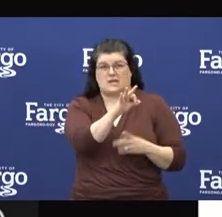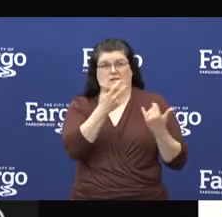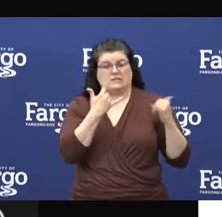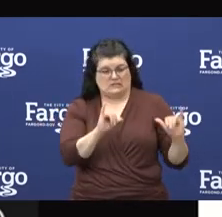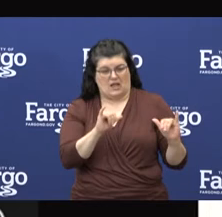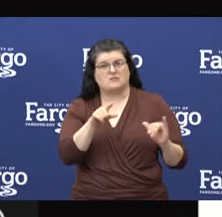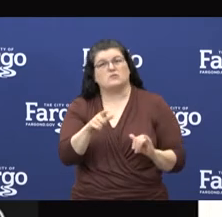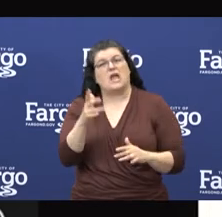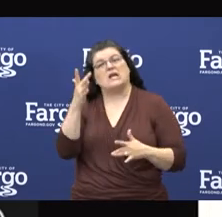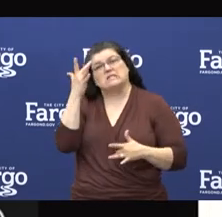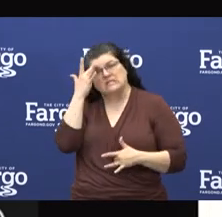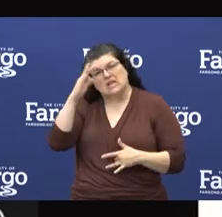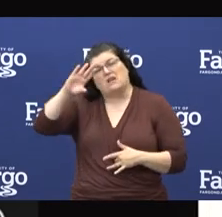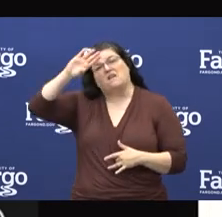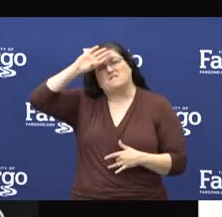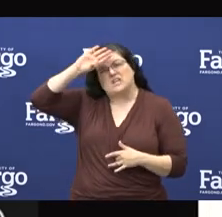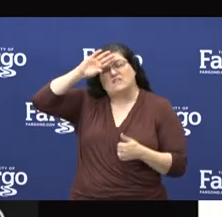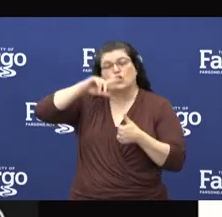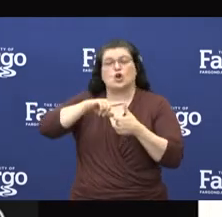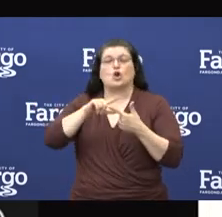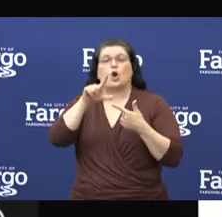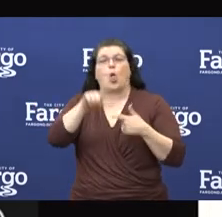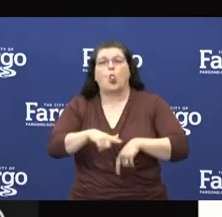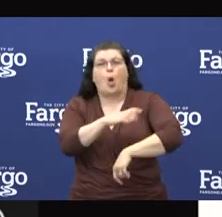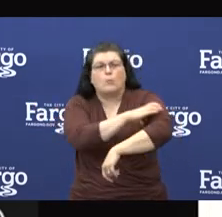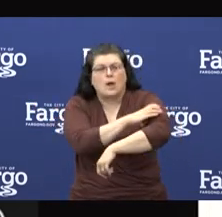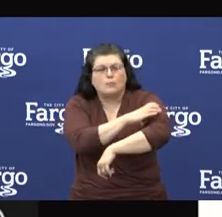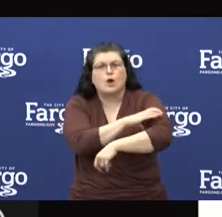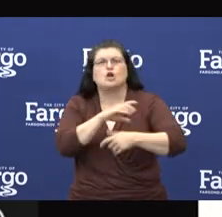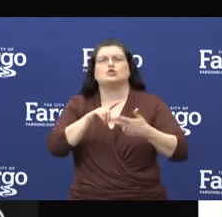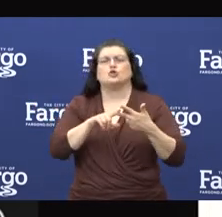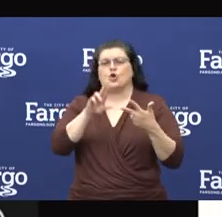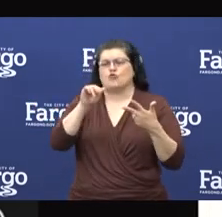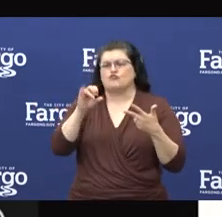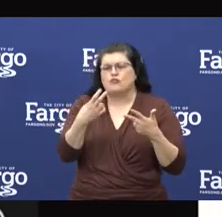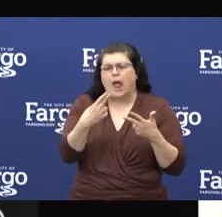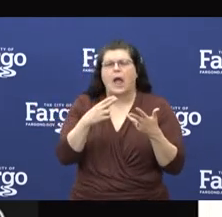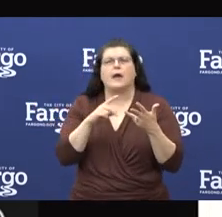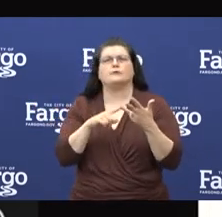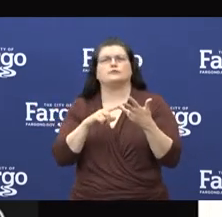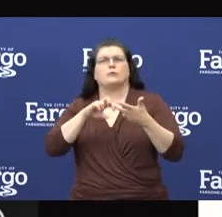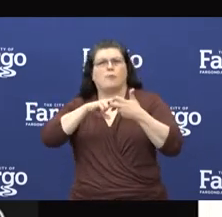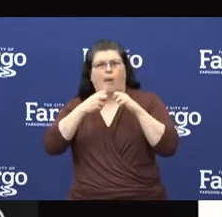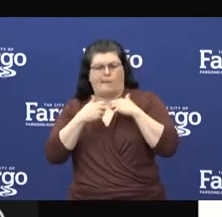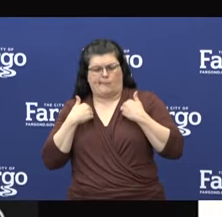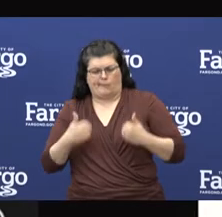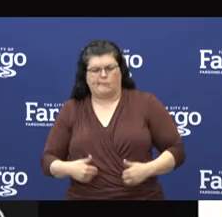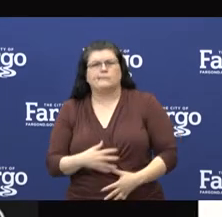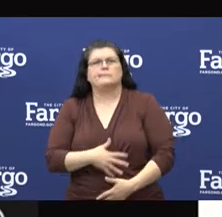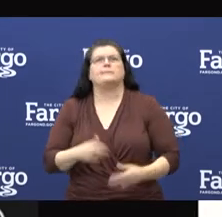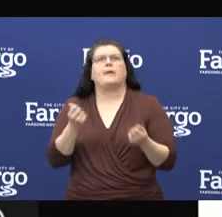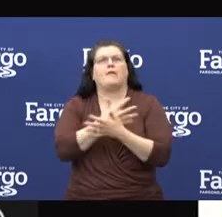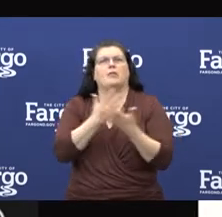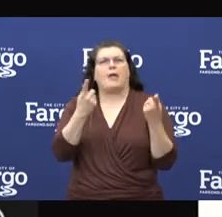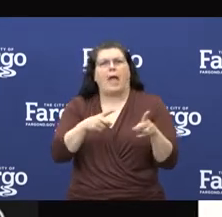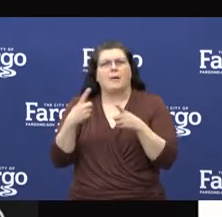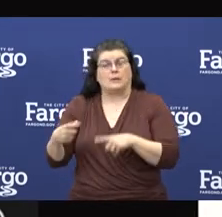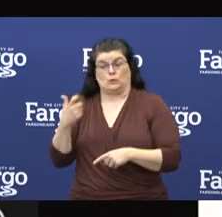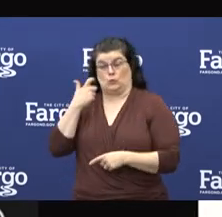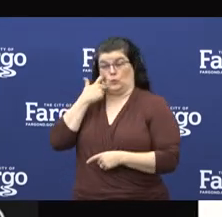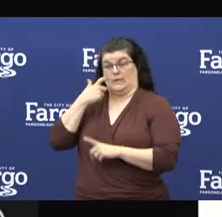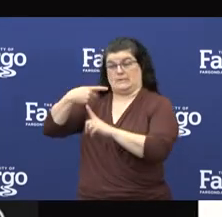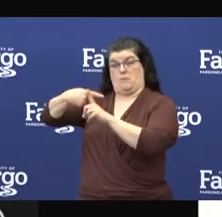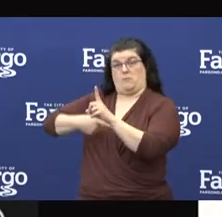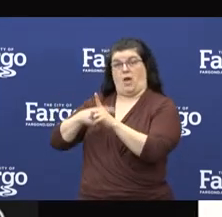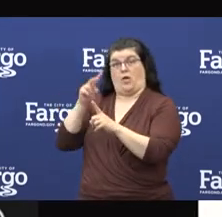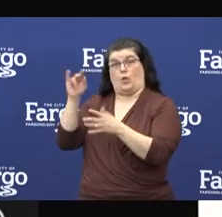very ill with fever, low blood pressure, a rash, swollen lymph nodes, and multi-organ involvement. This past month in New York City, there